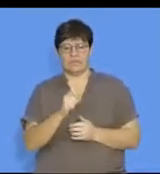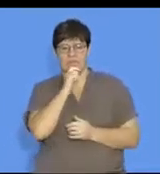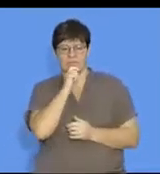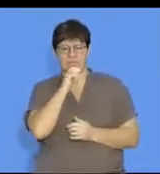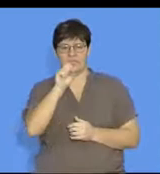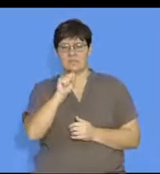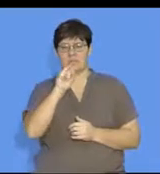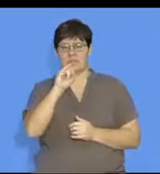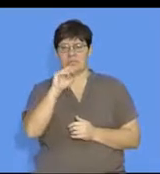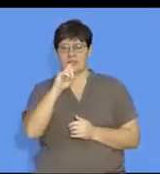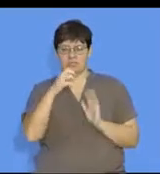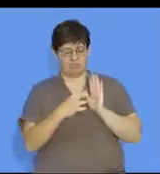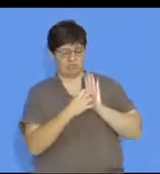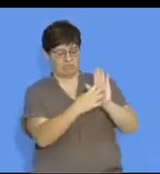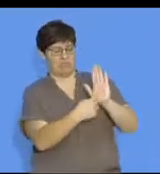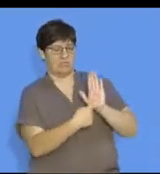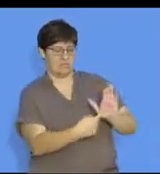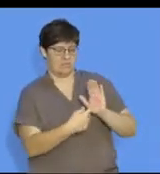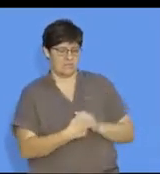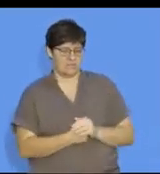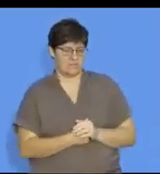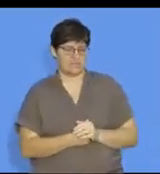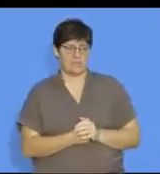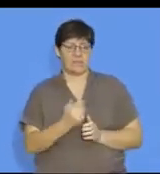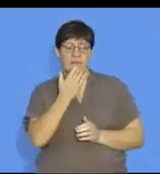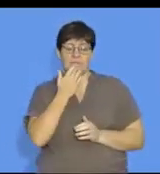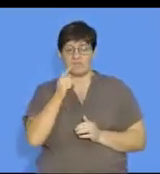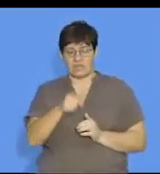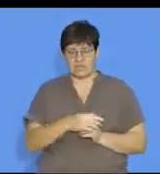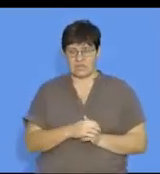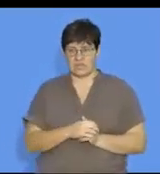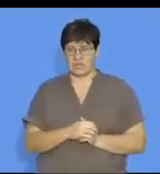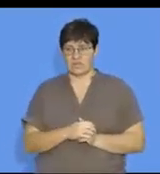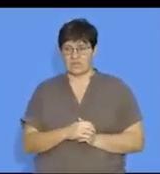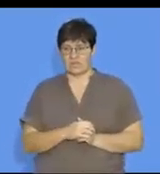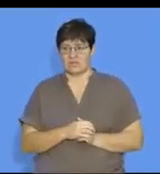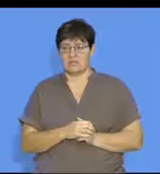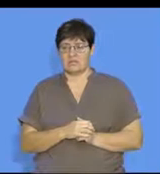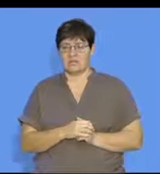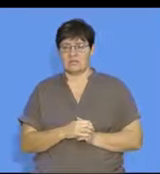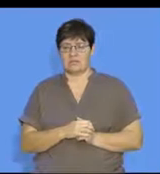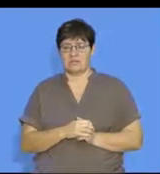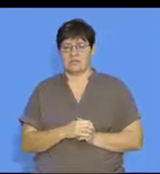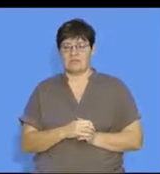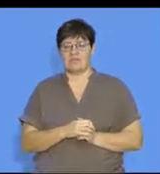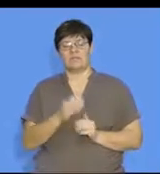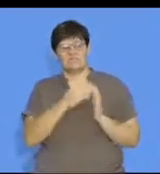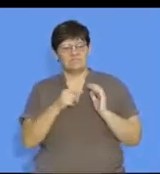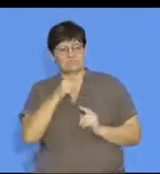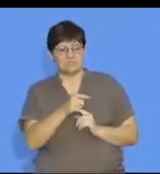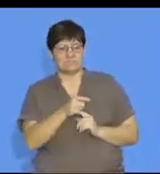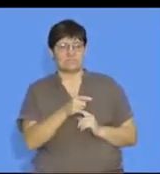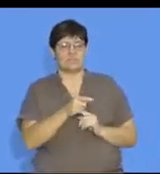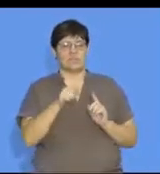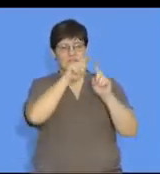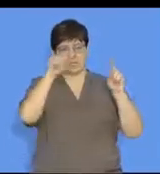using a simulation, right? So this is our battery. If we can zoom our attention to that part of